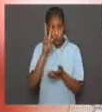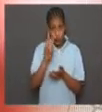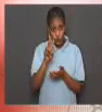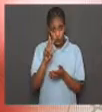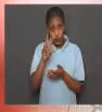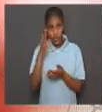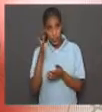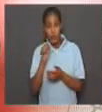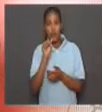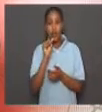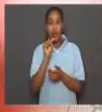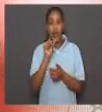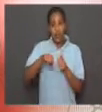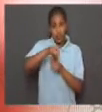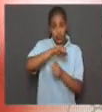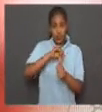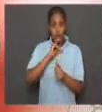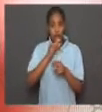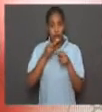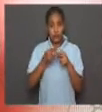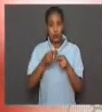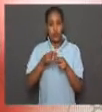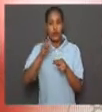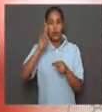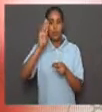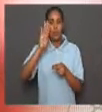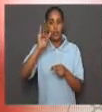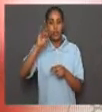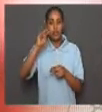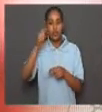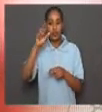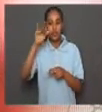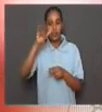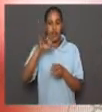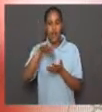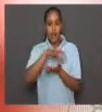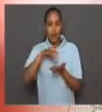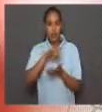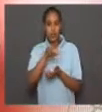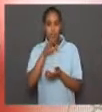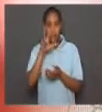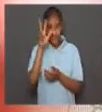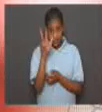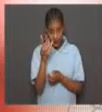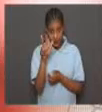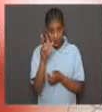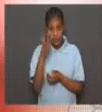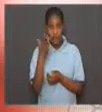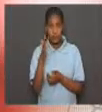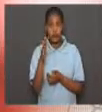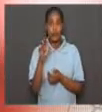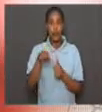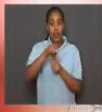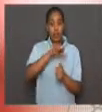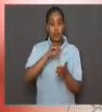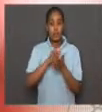two types of atoms, it is called a binary alloy. When there are three types of